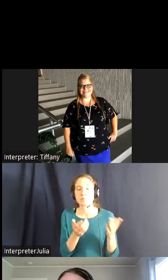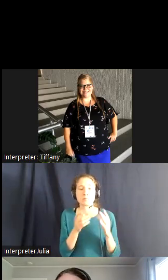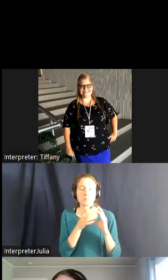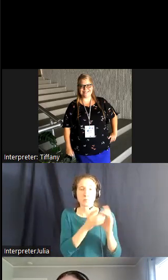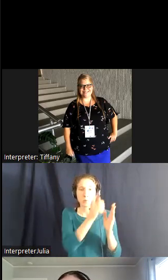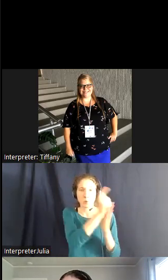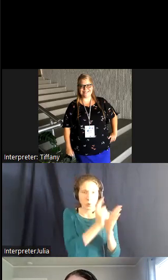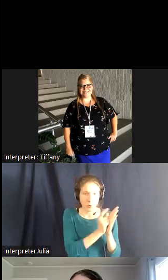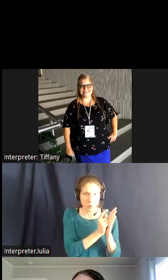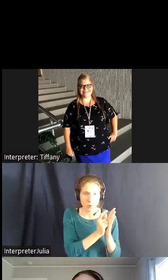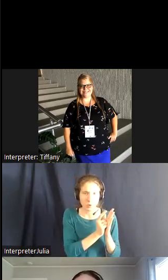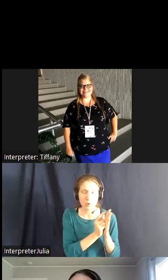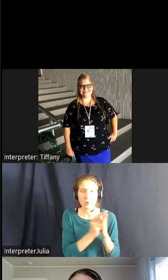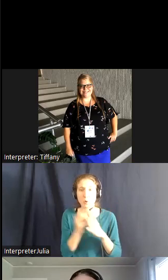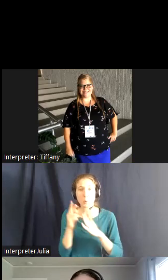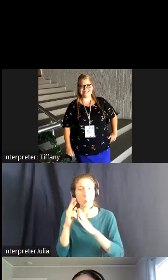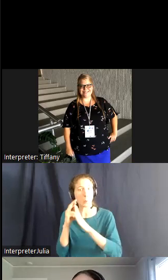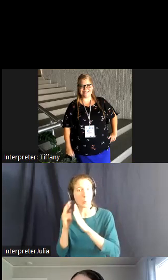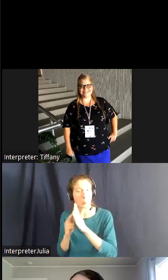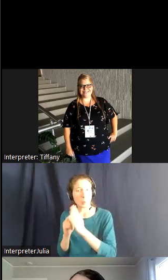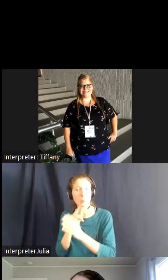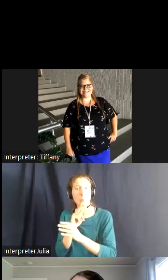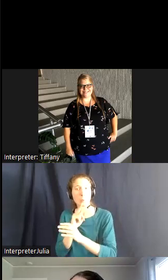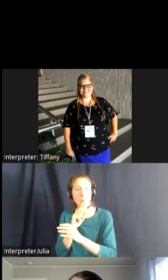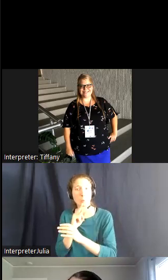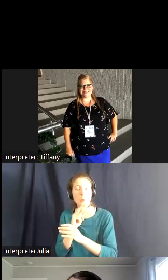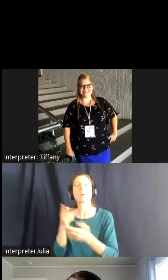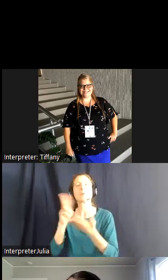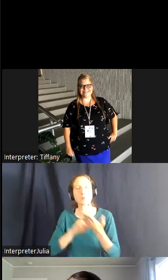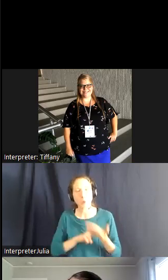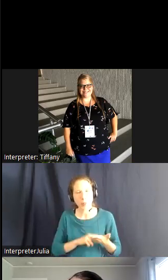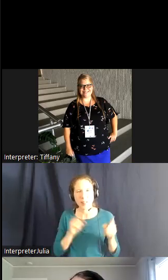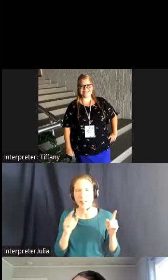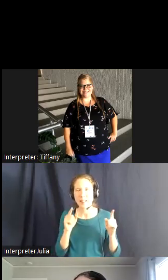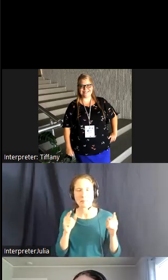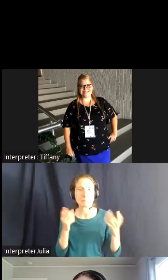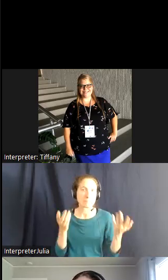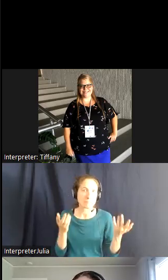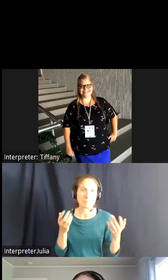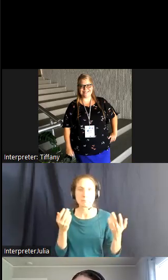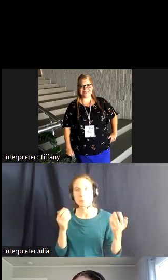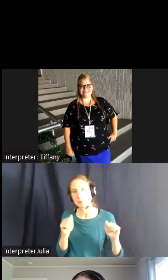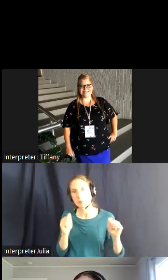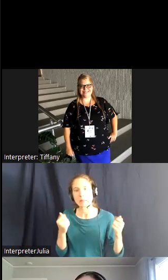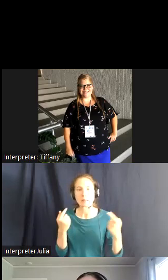what we put in rule is the statute, we can't change in rule. So what we seek to do with some of these rules is to clarify how providers